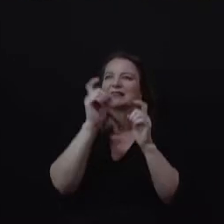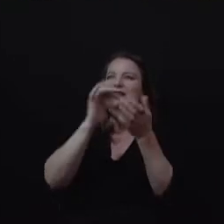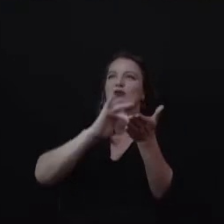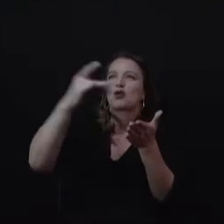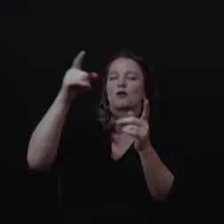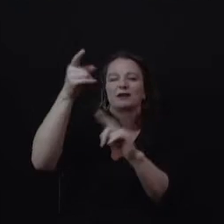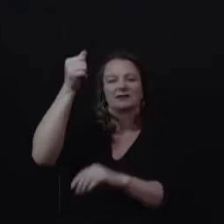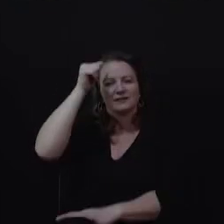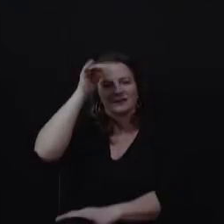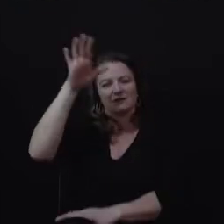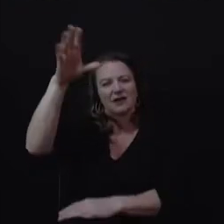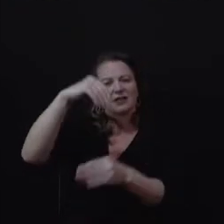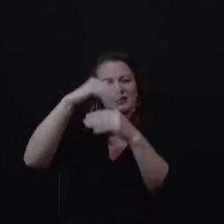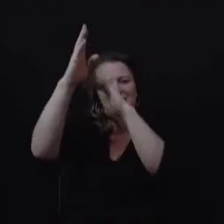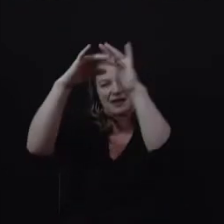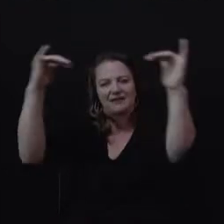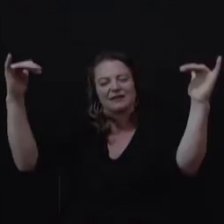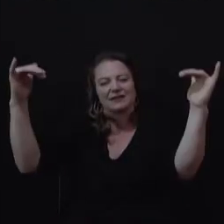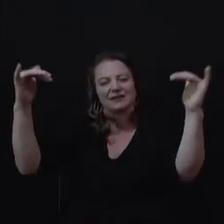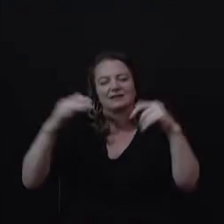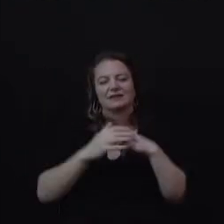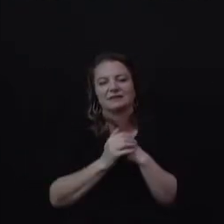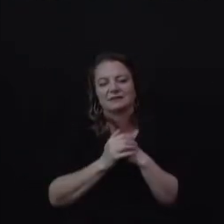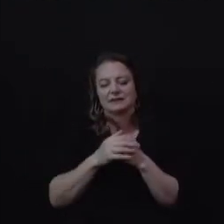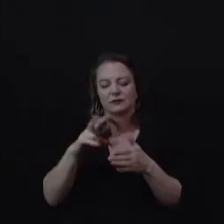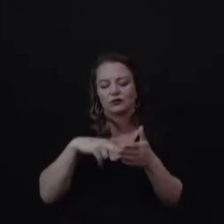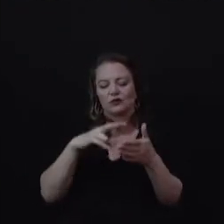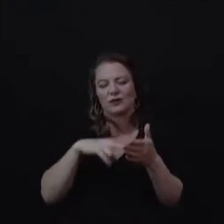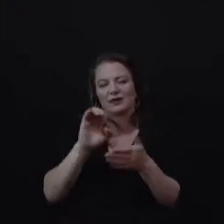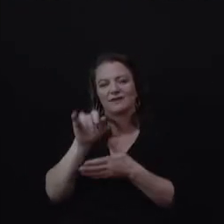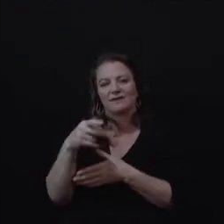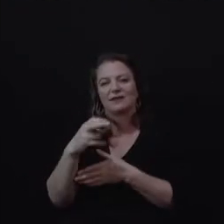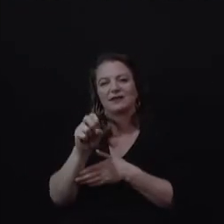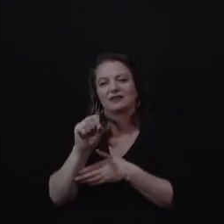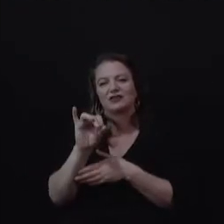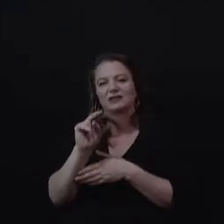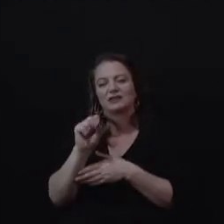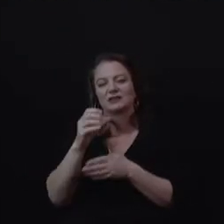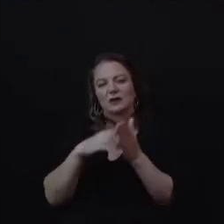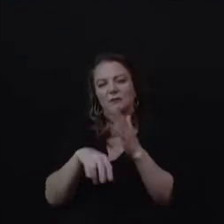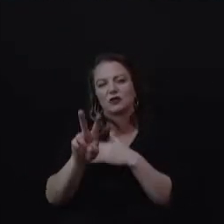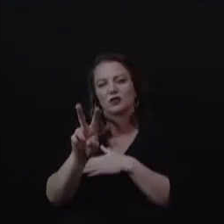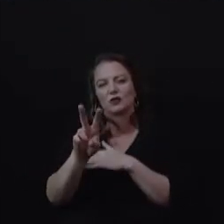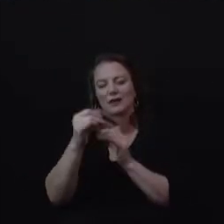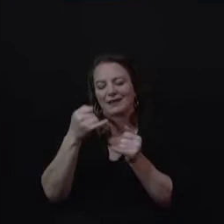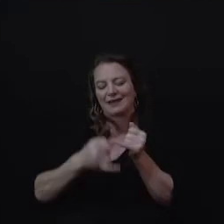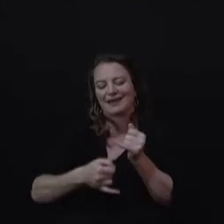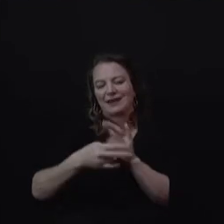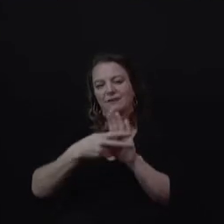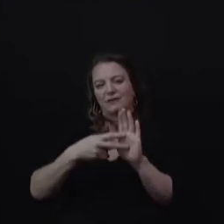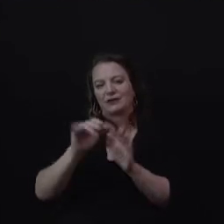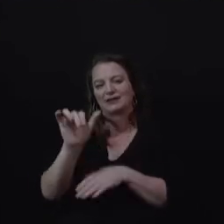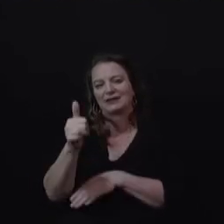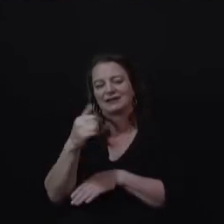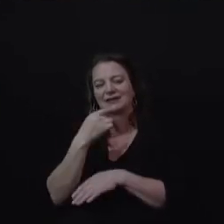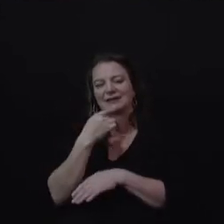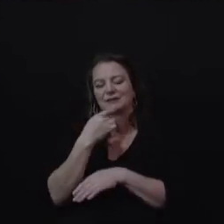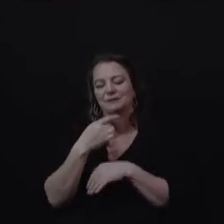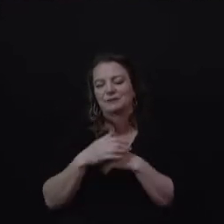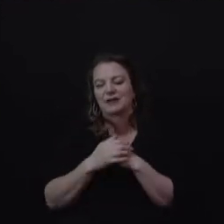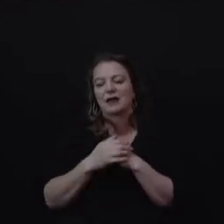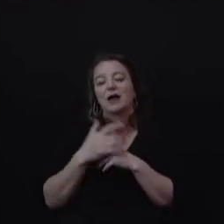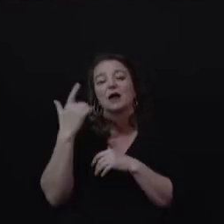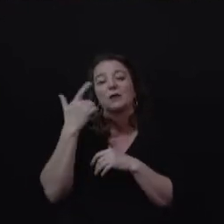heaven. And we read here in Ephesians chapter 2, the end of verse 10, it says, for